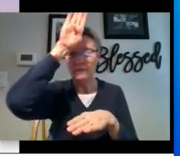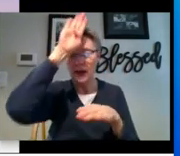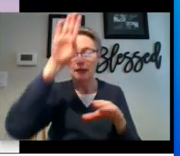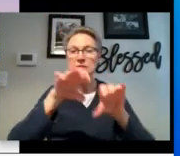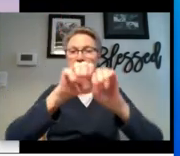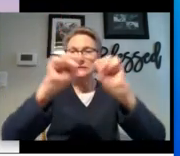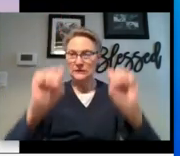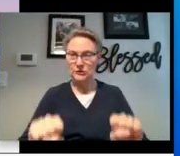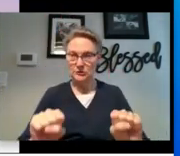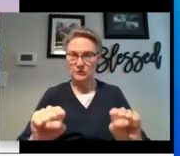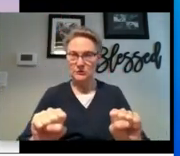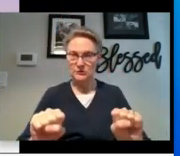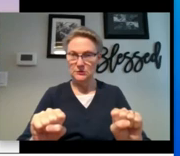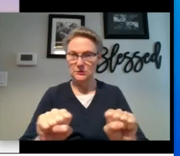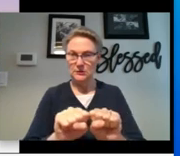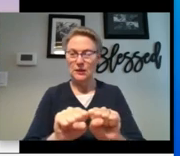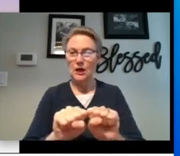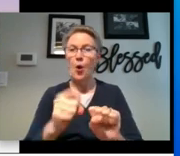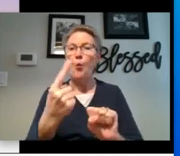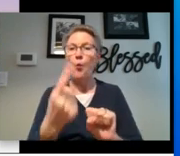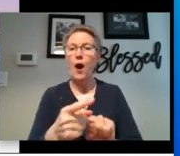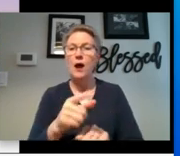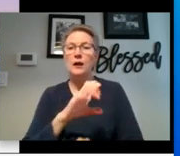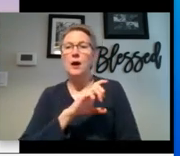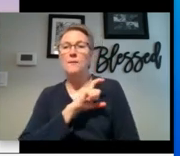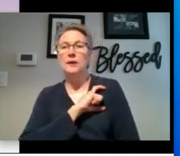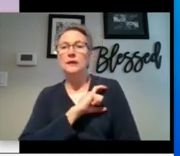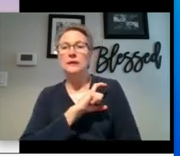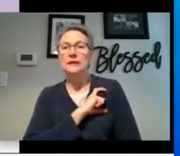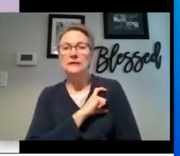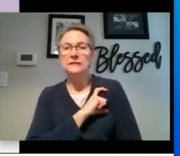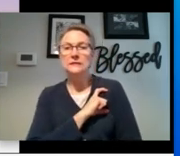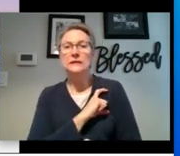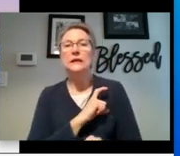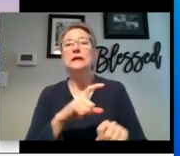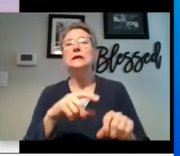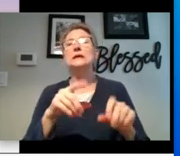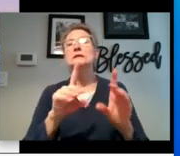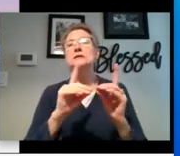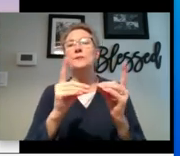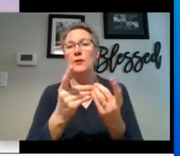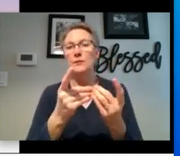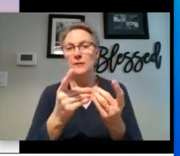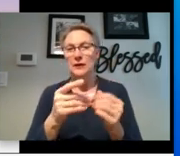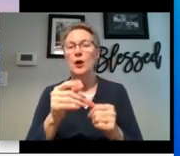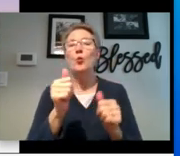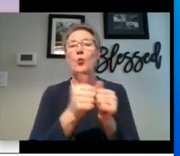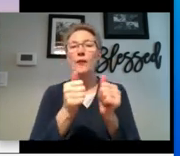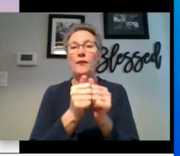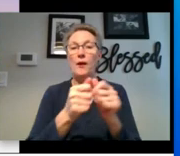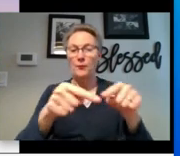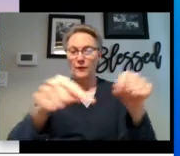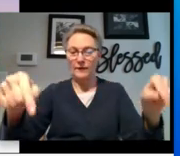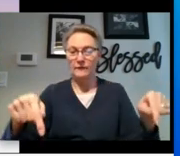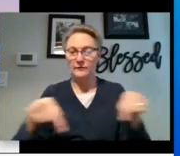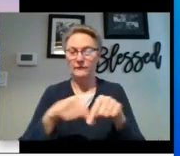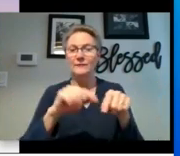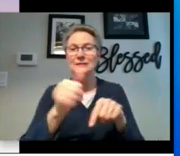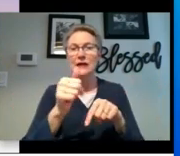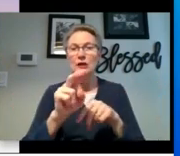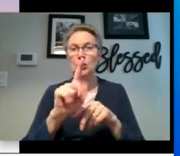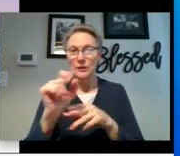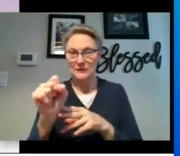fire department. 1 police department with a perimeter of 10 units and an area of 6 units squared.